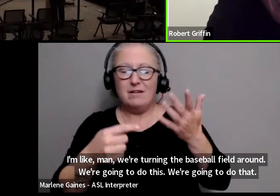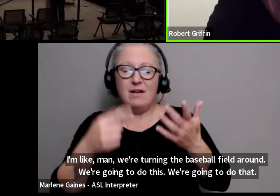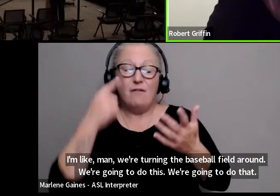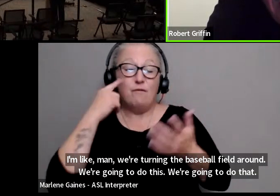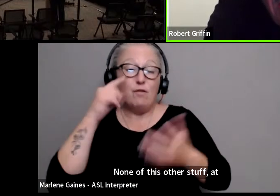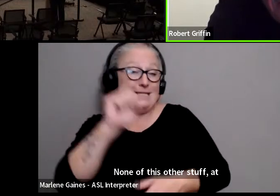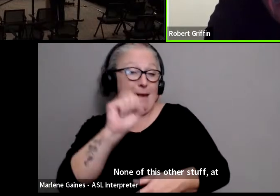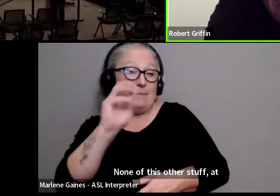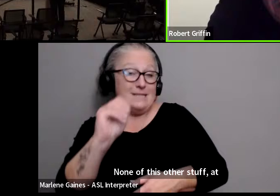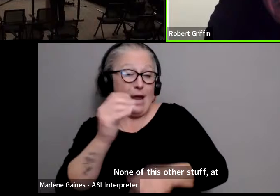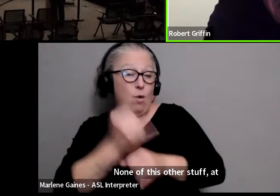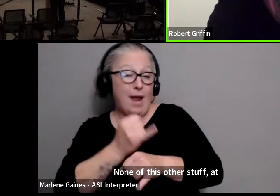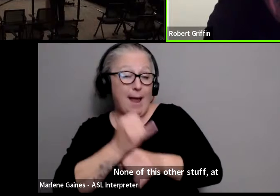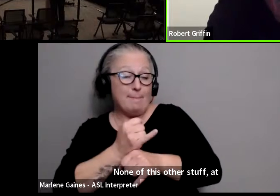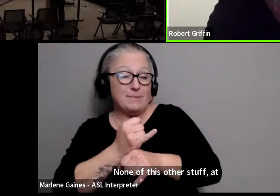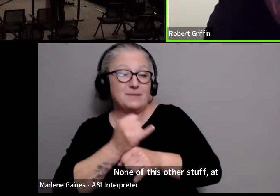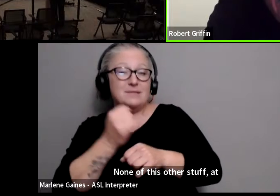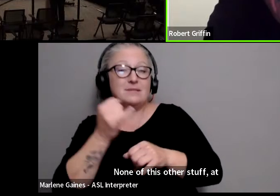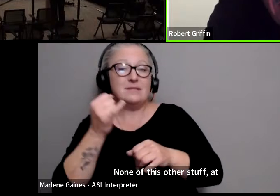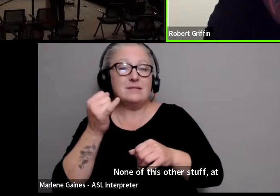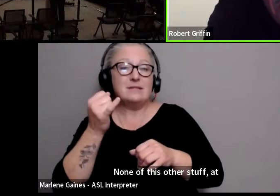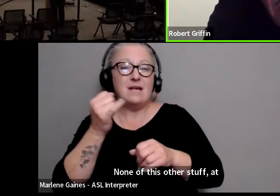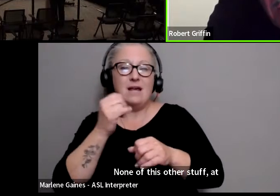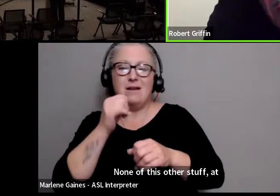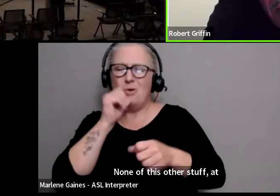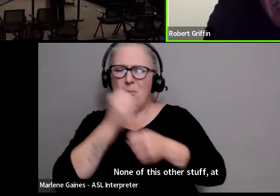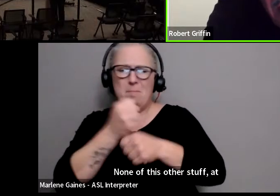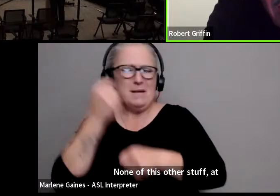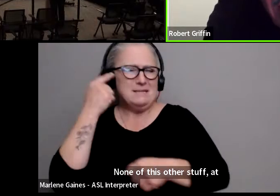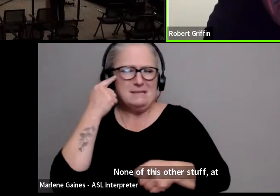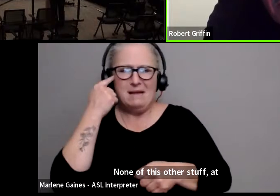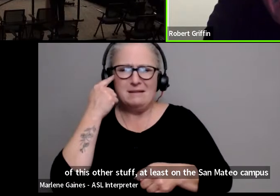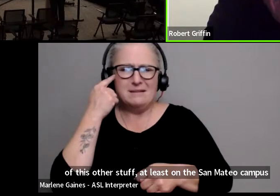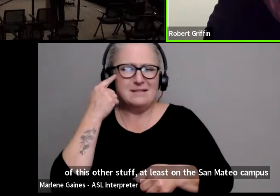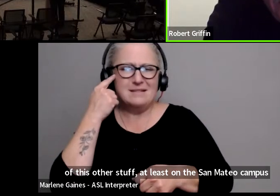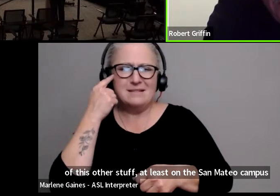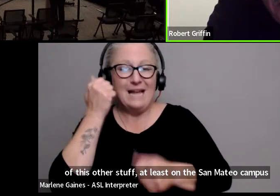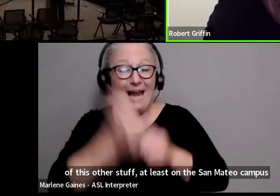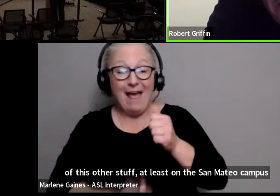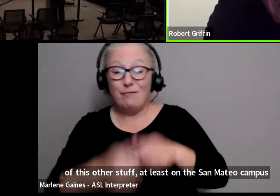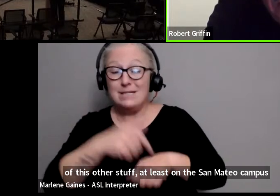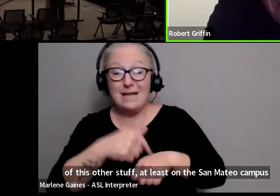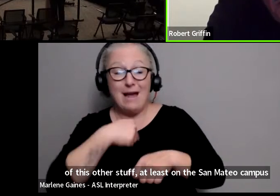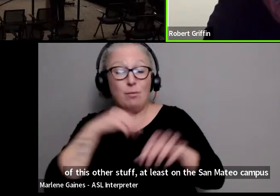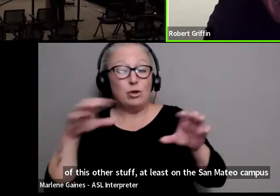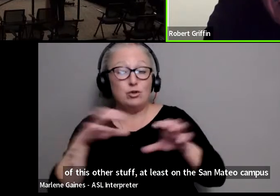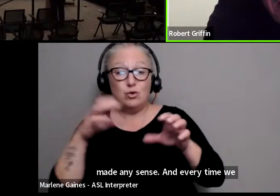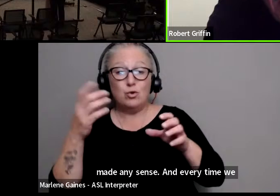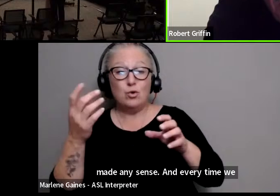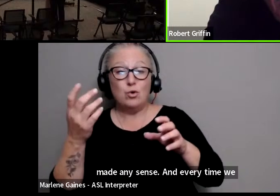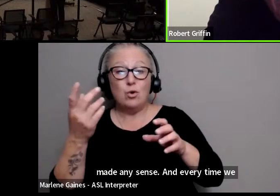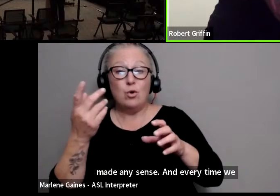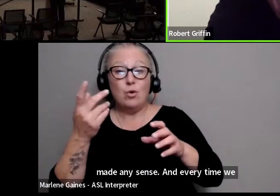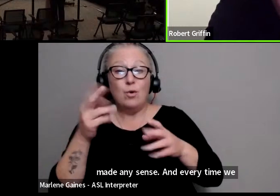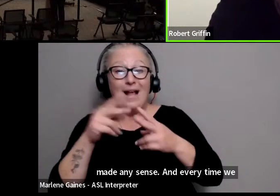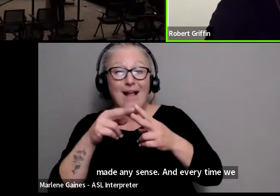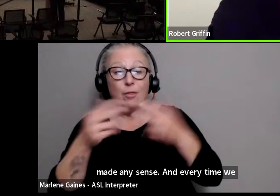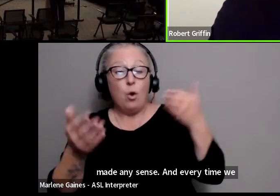San Mateo campus, made any sense. And every time we were doing something that went either